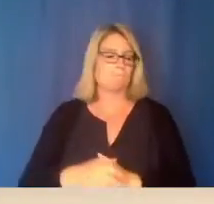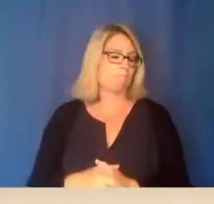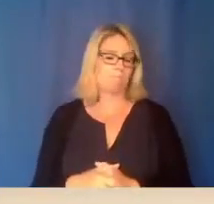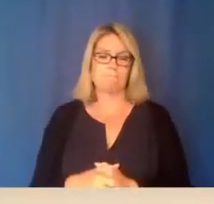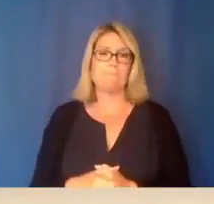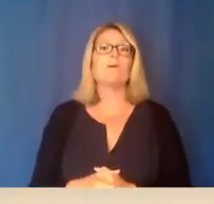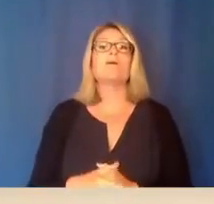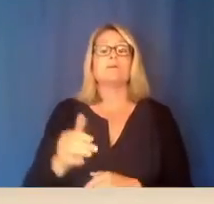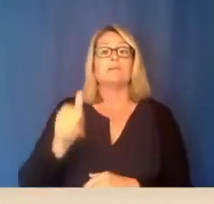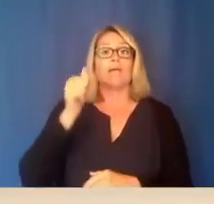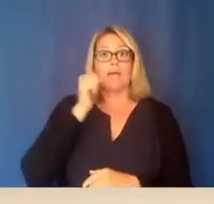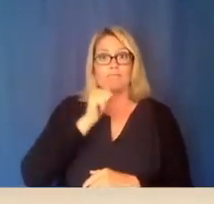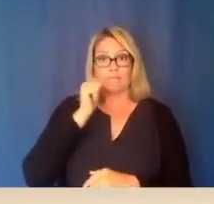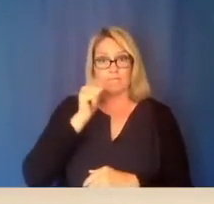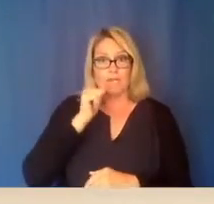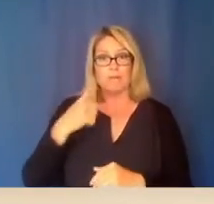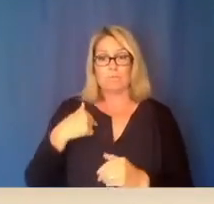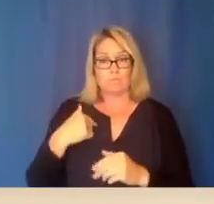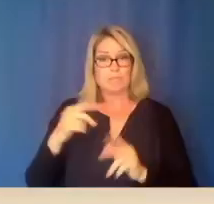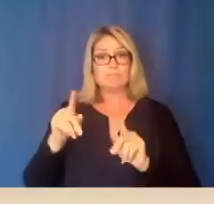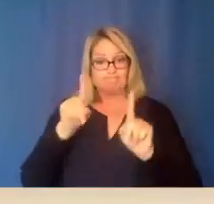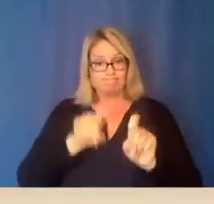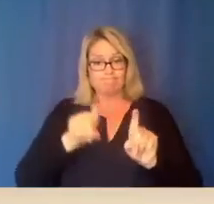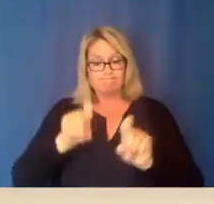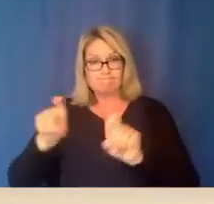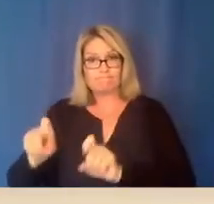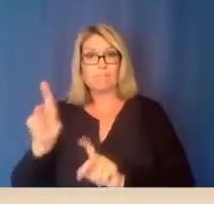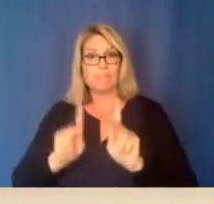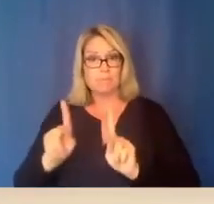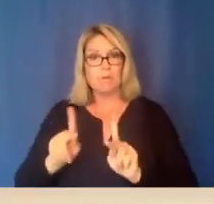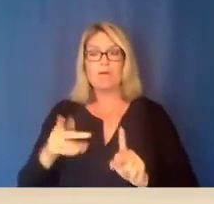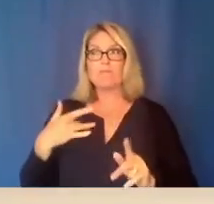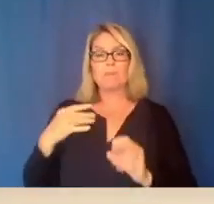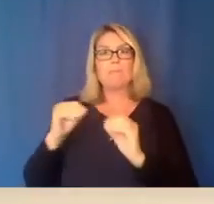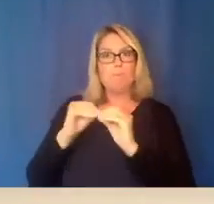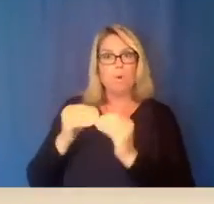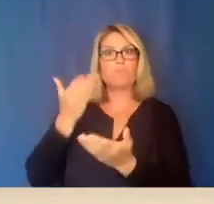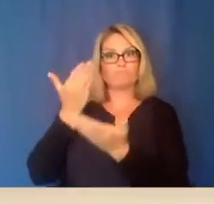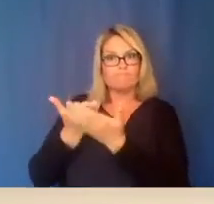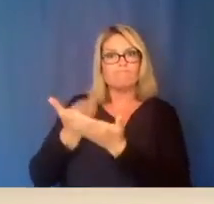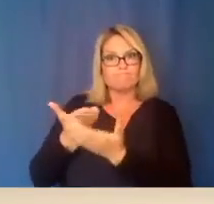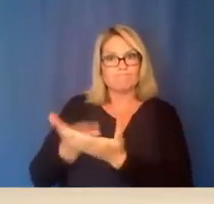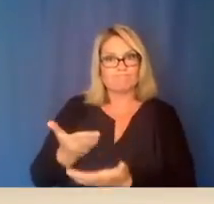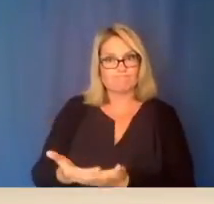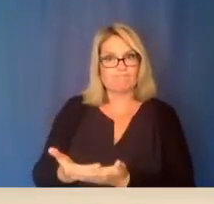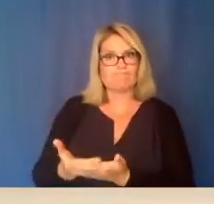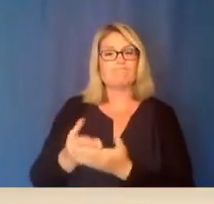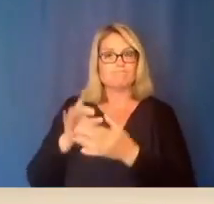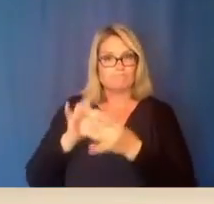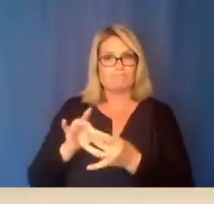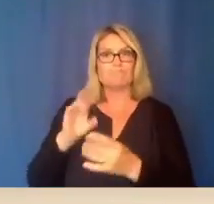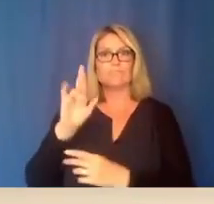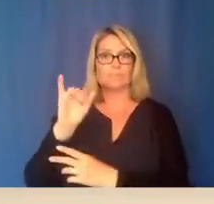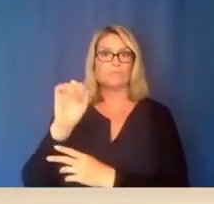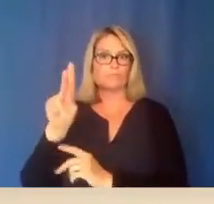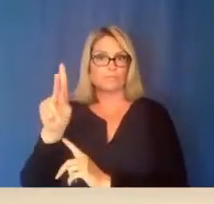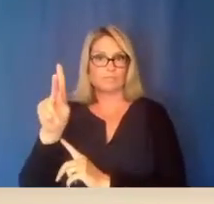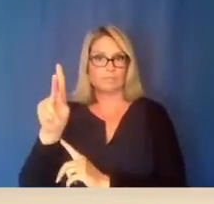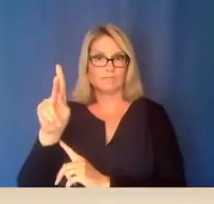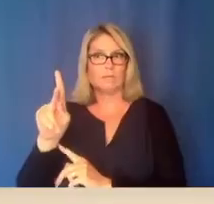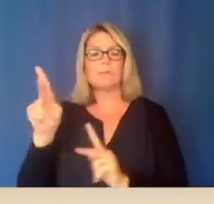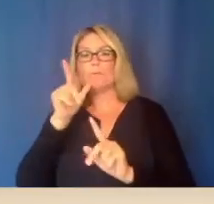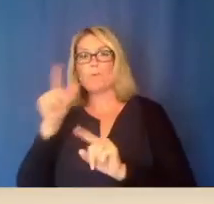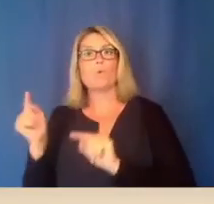day, as we test travelers entering PEI, we gain more evidence about the risk of COVID-19 at our points of